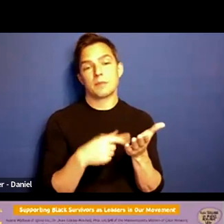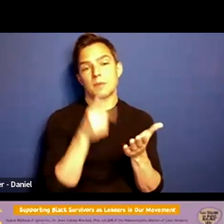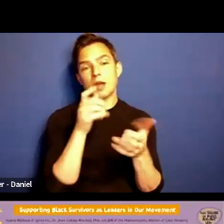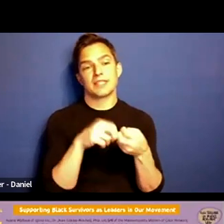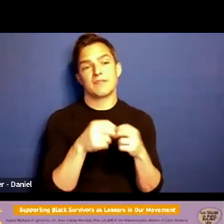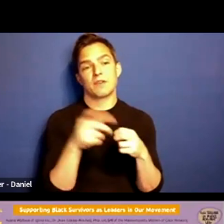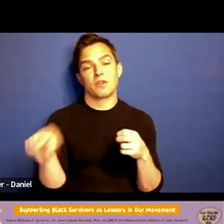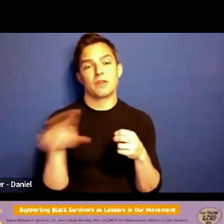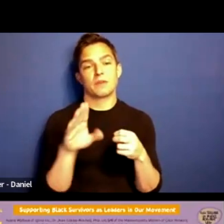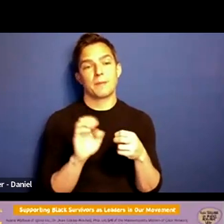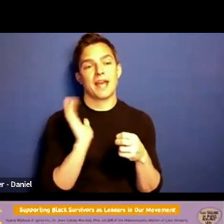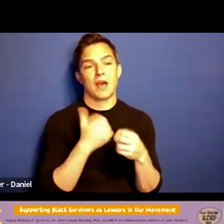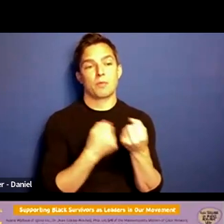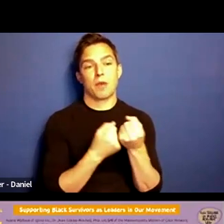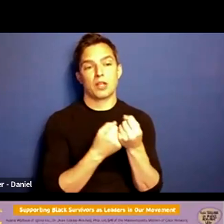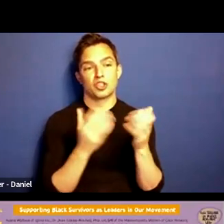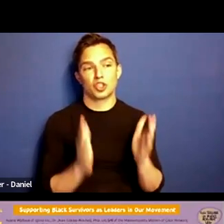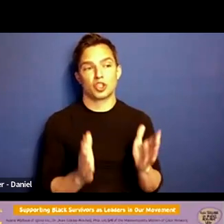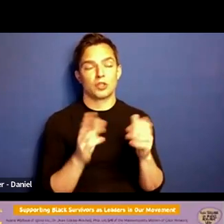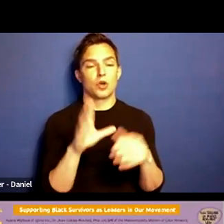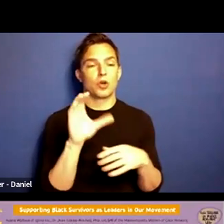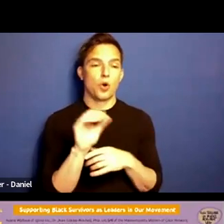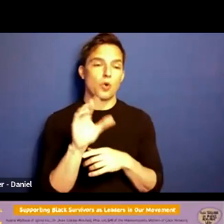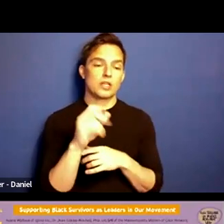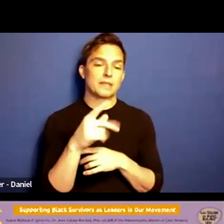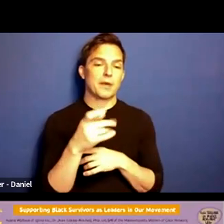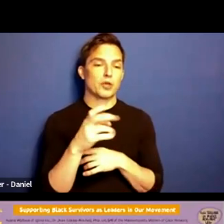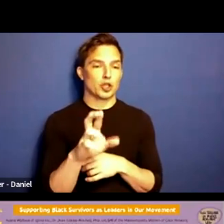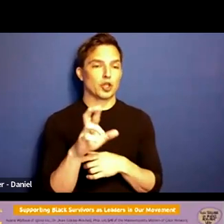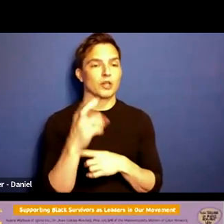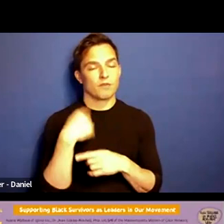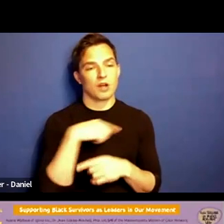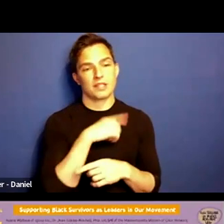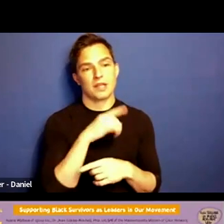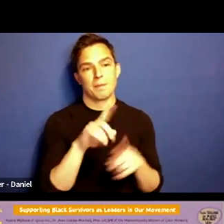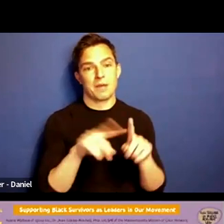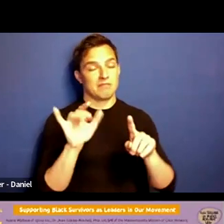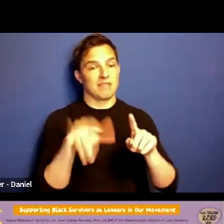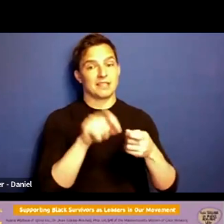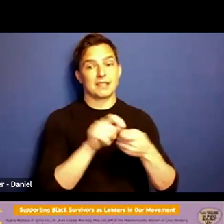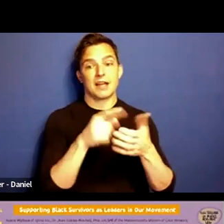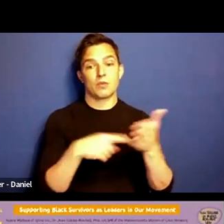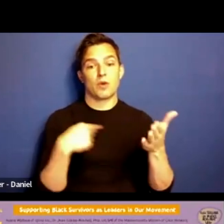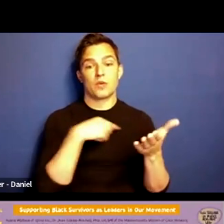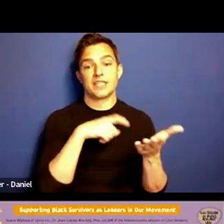to be our sponsors or to be co-conspirators with us, but that's exactly what we need.